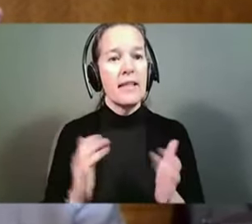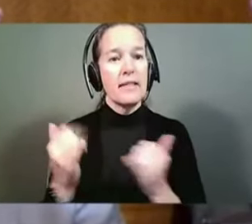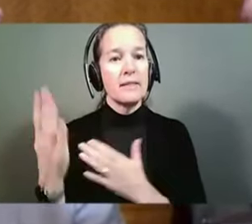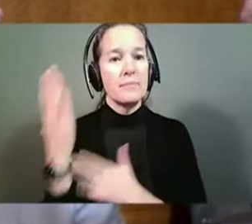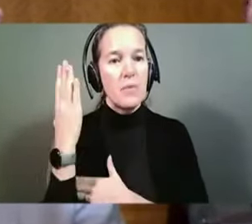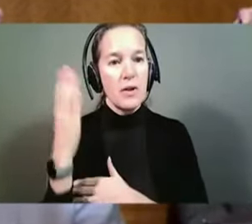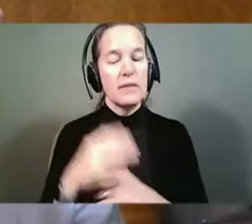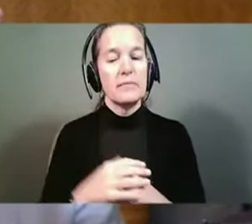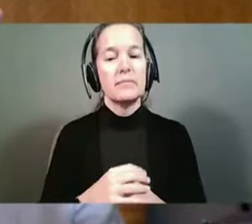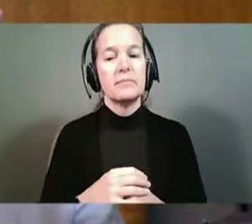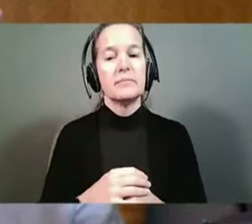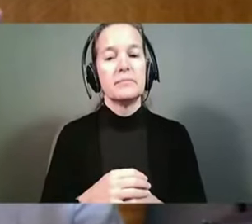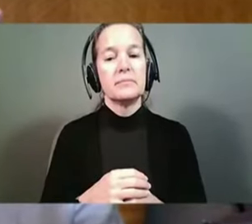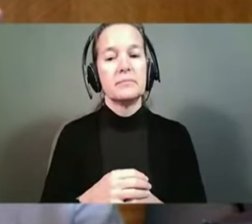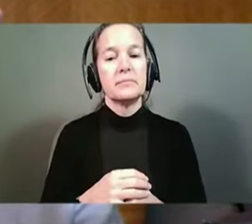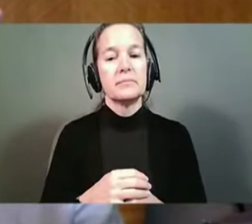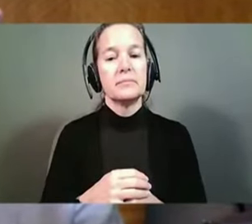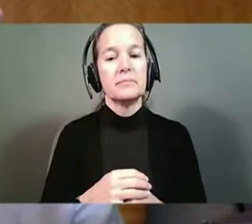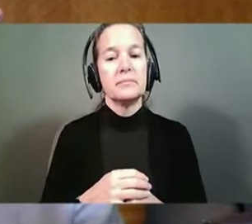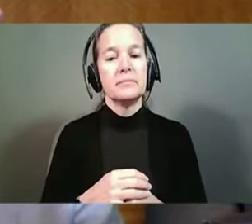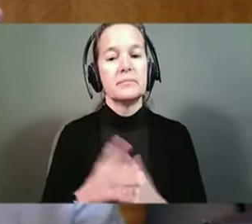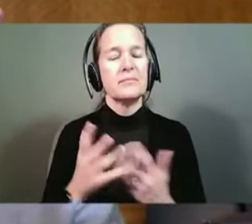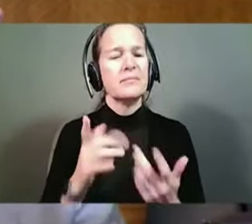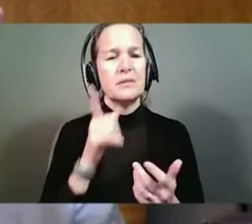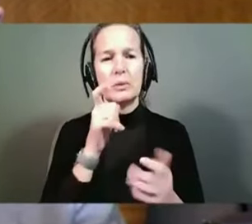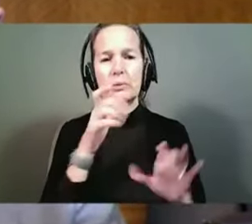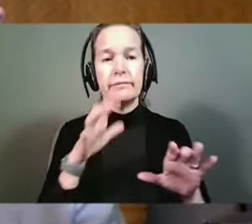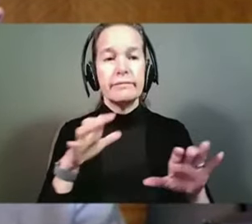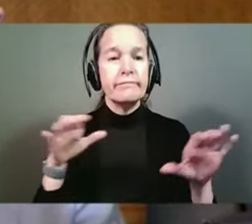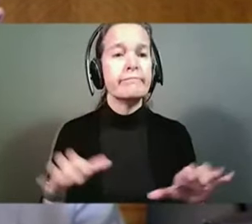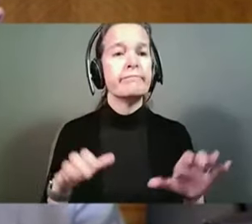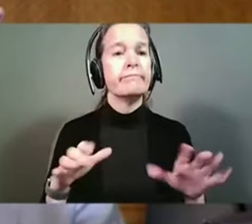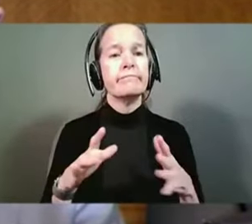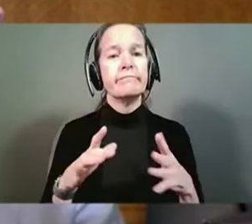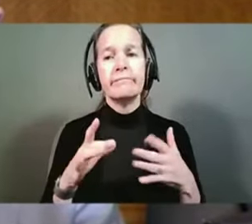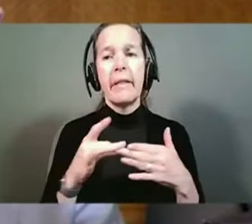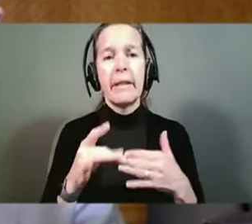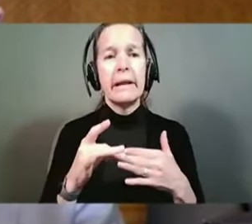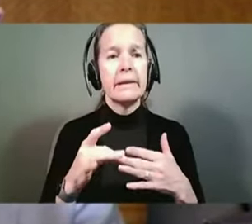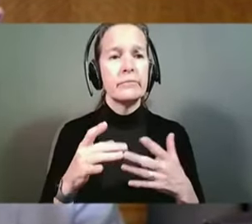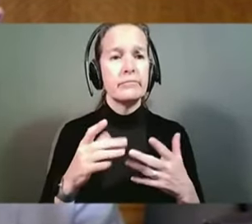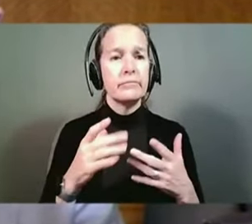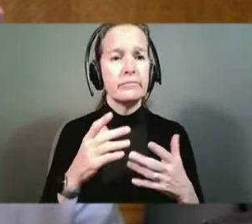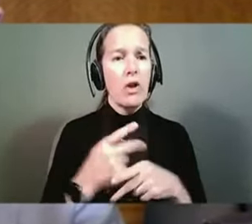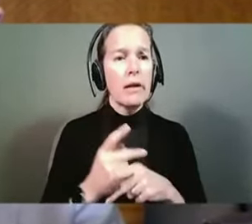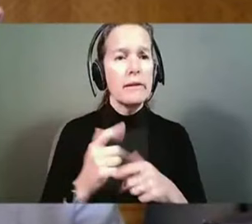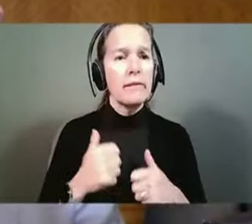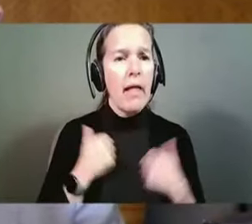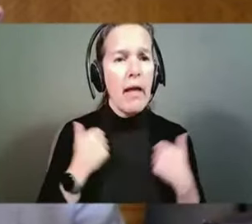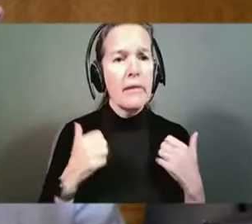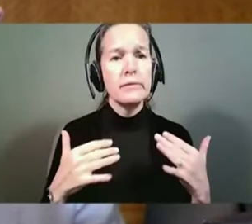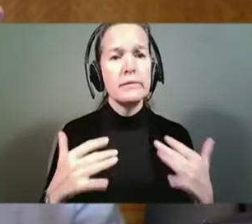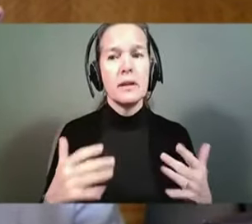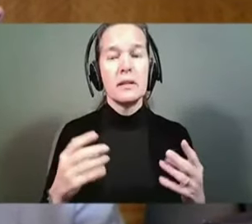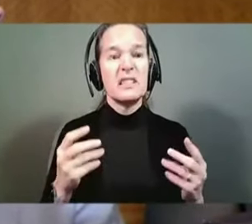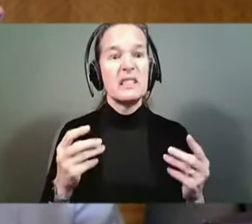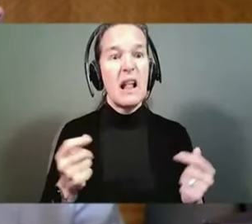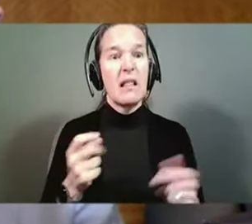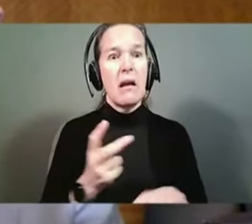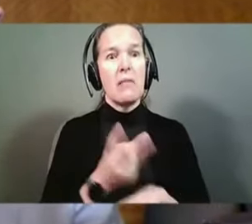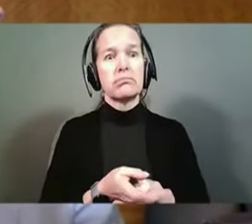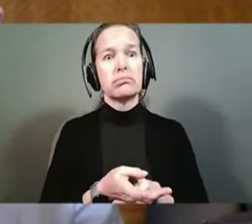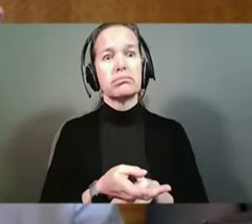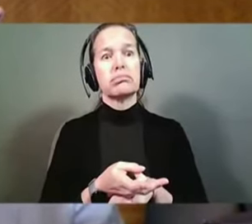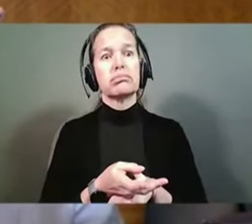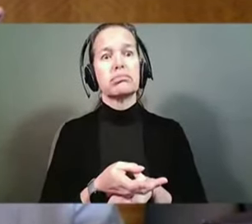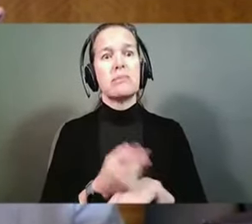leading active and productive lives. They have suddenly found themselves bedridden and grappling